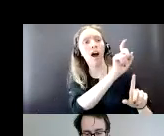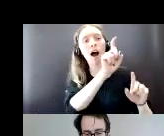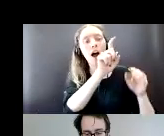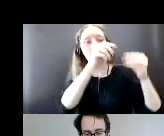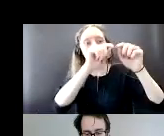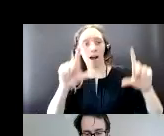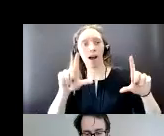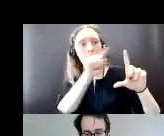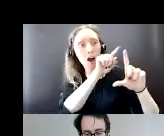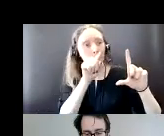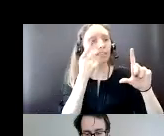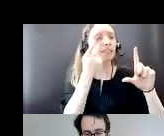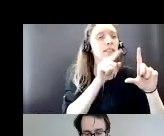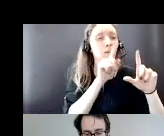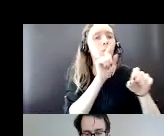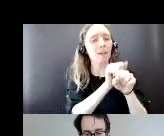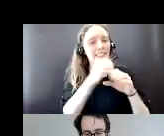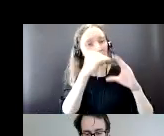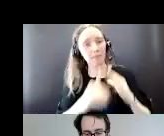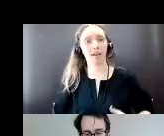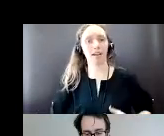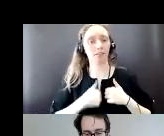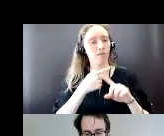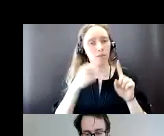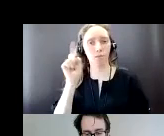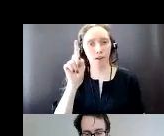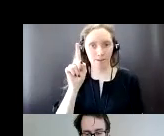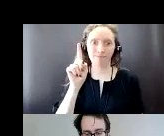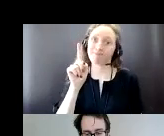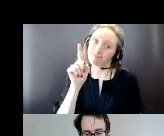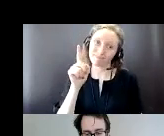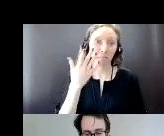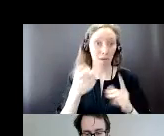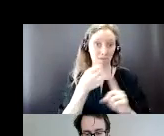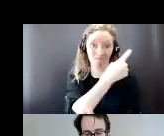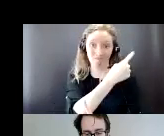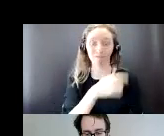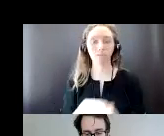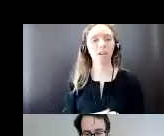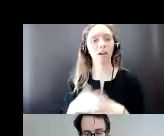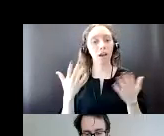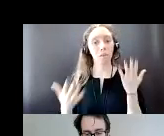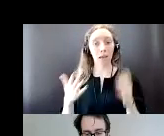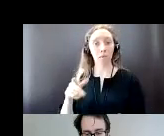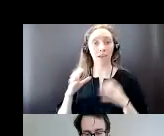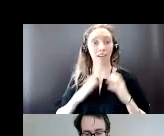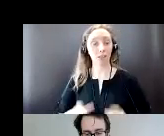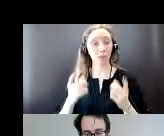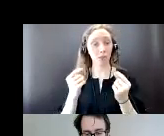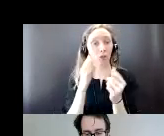is the suspect may send you a check, an overpayment check, and ask you to send the